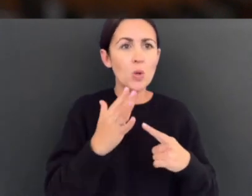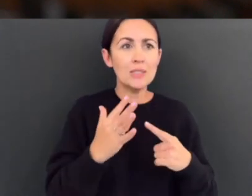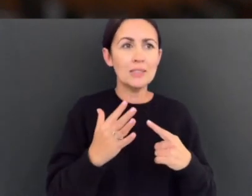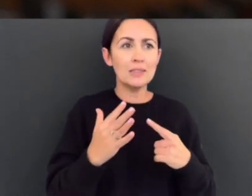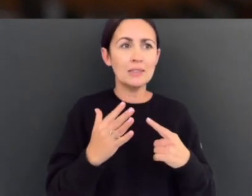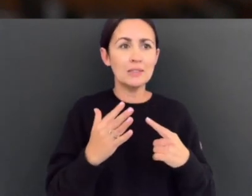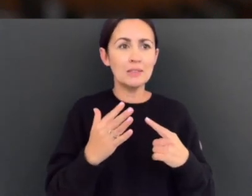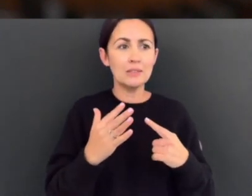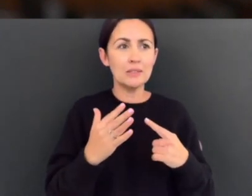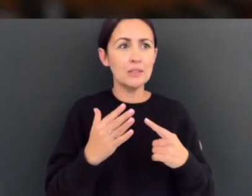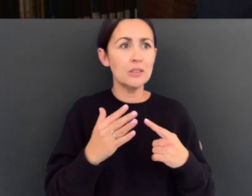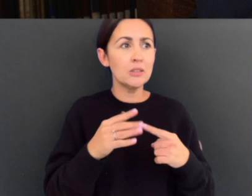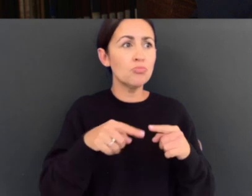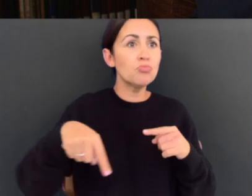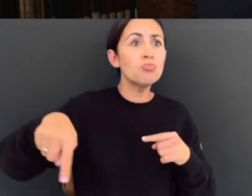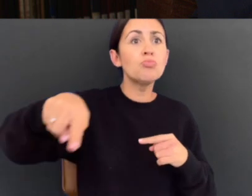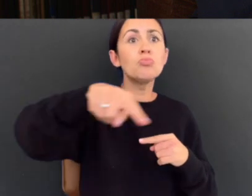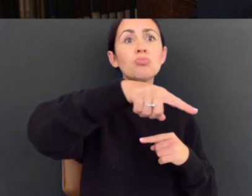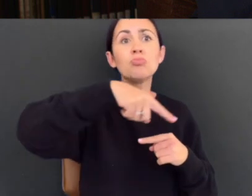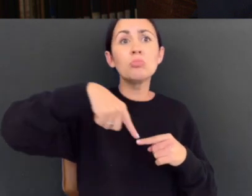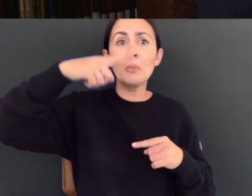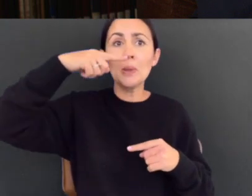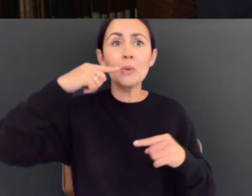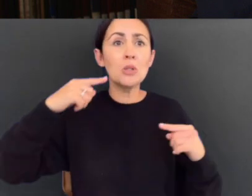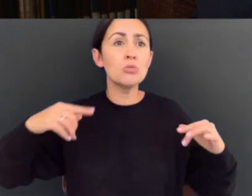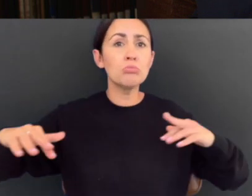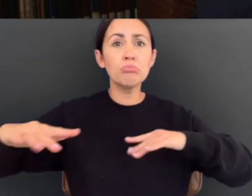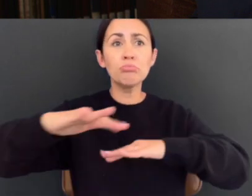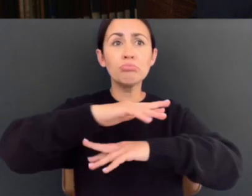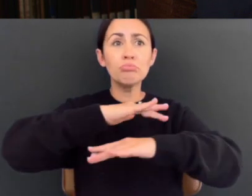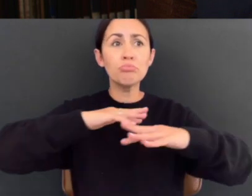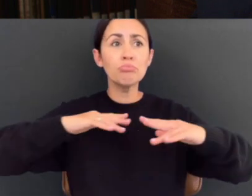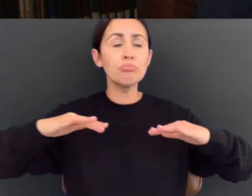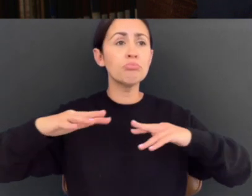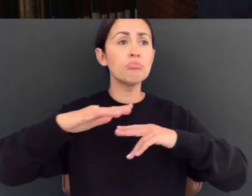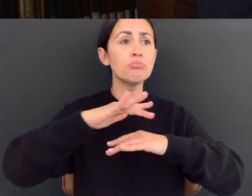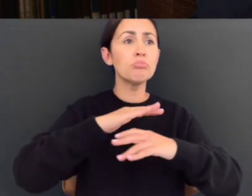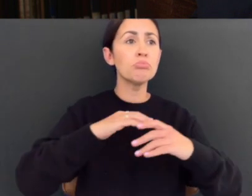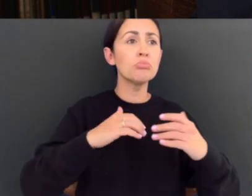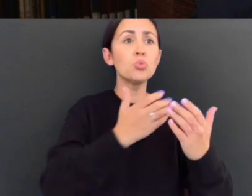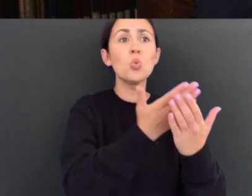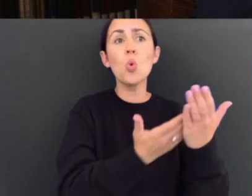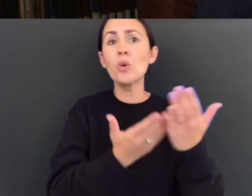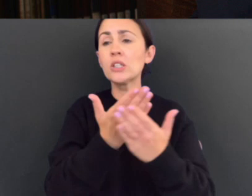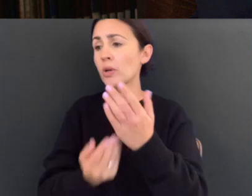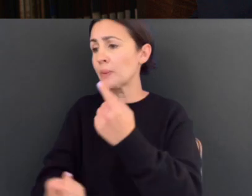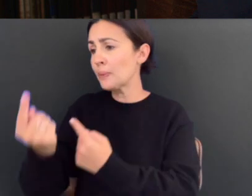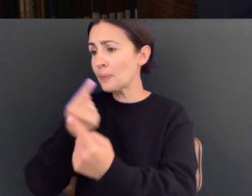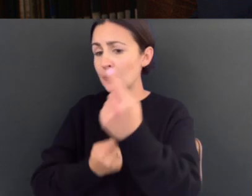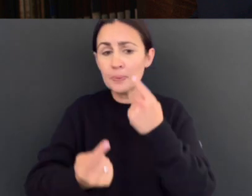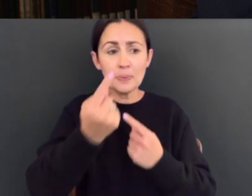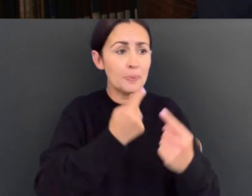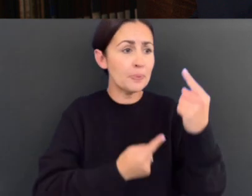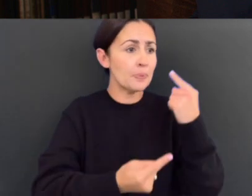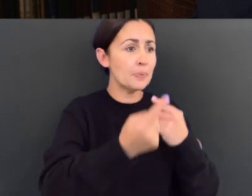yet cut off from hearing. The stillness accentuates the melodious flow of Naram's voice. It shifts